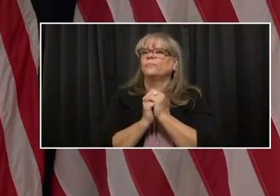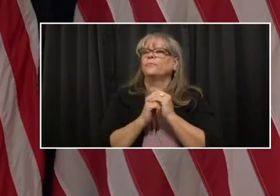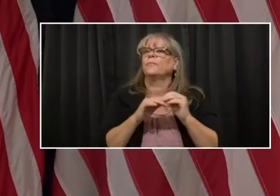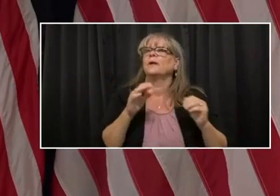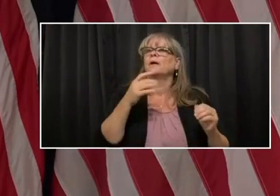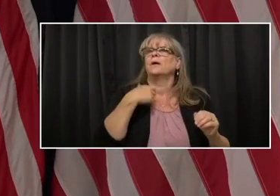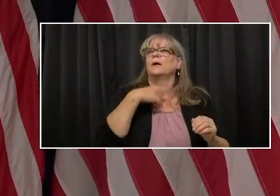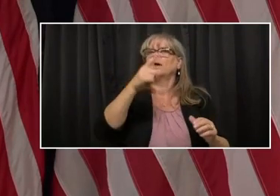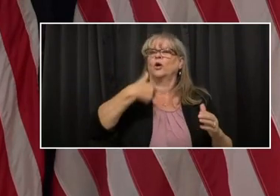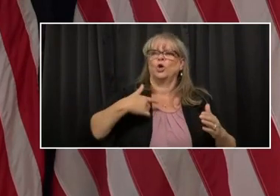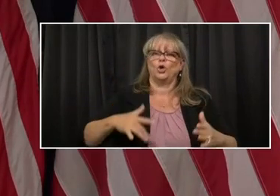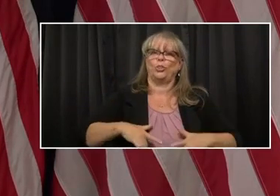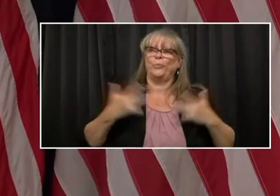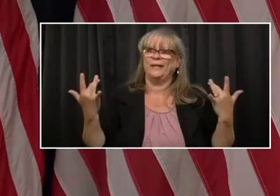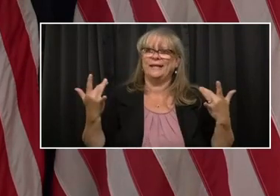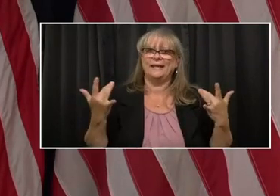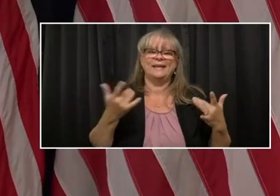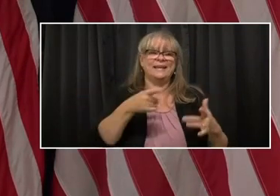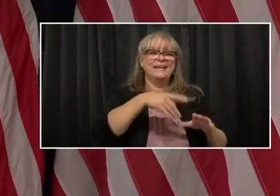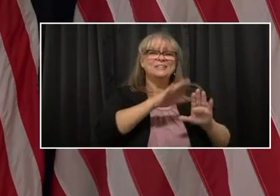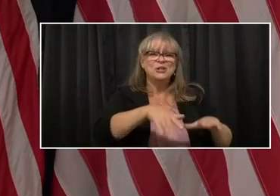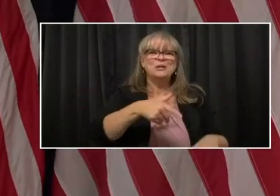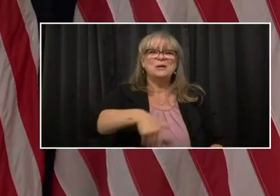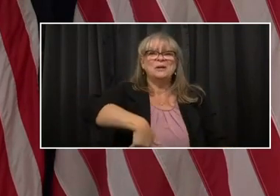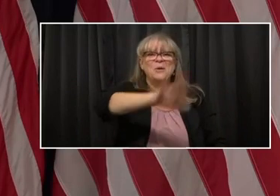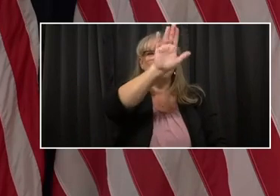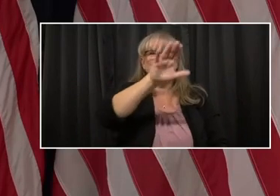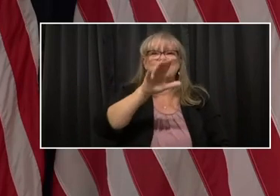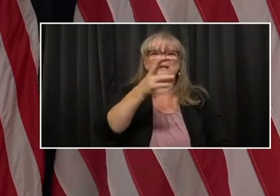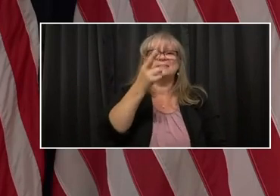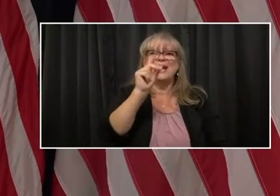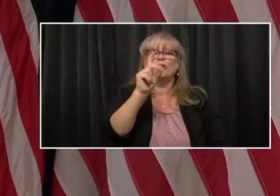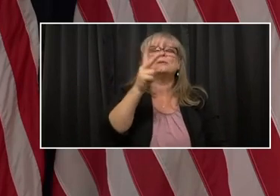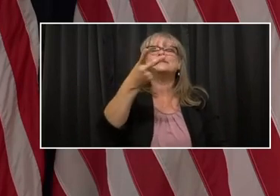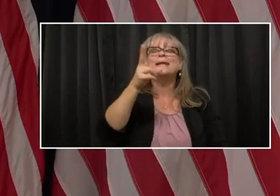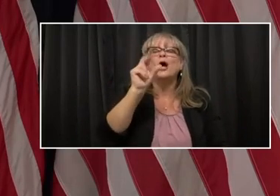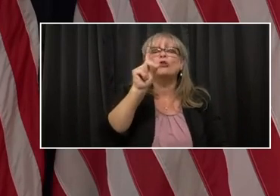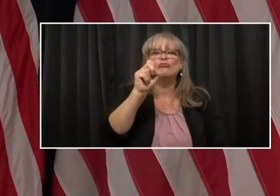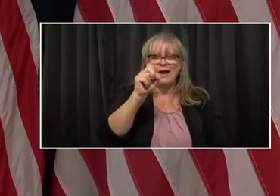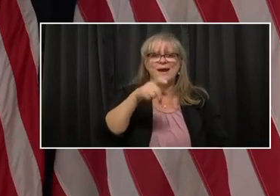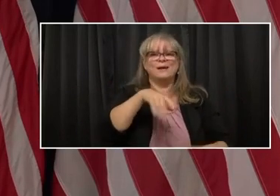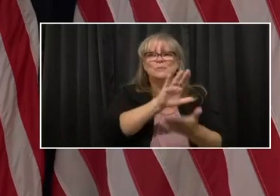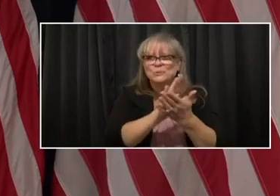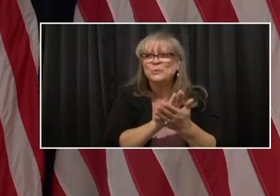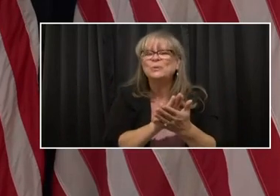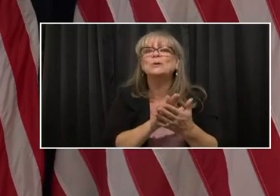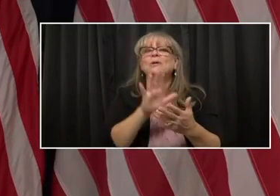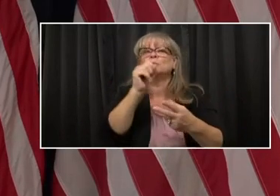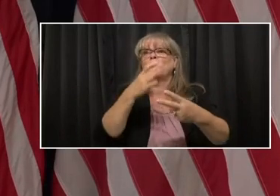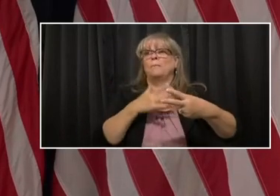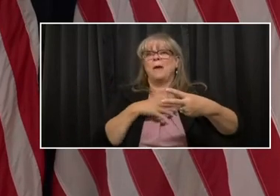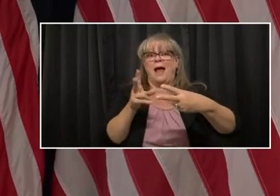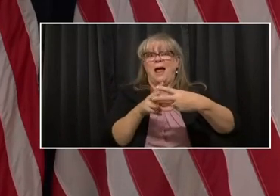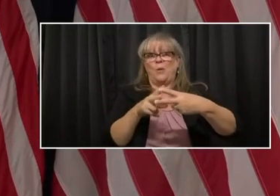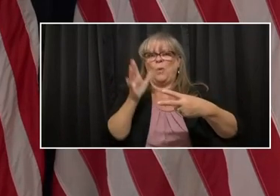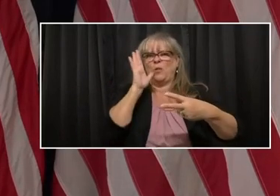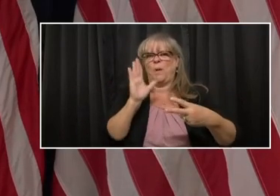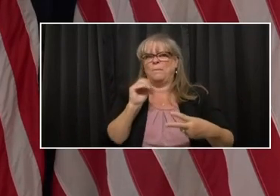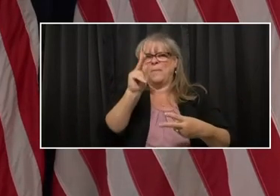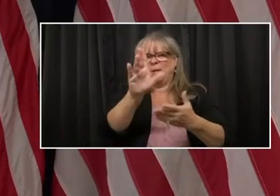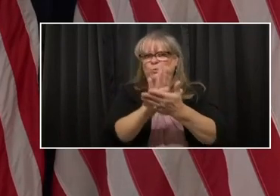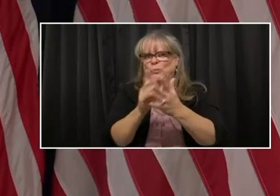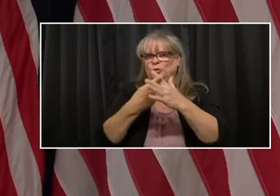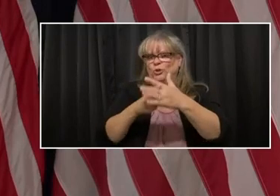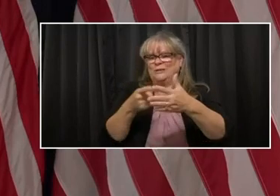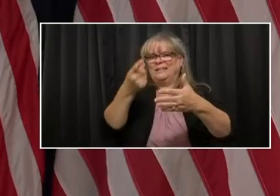and fourth grader will be going back to school next week as well. Now, with the success level we've had in the